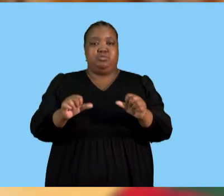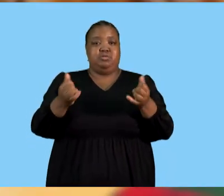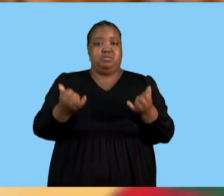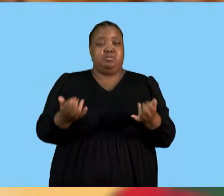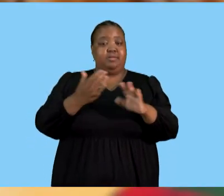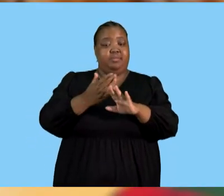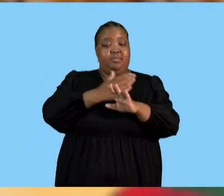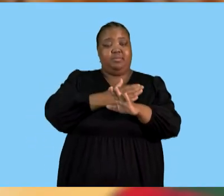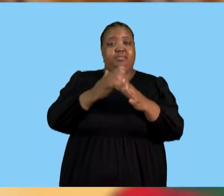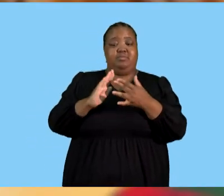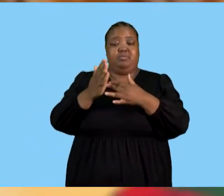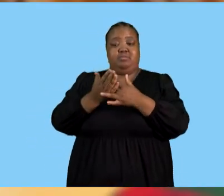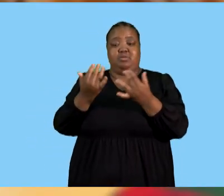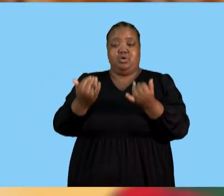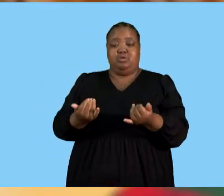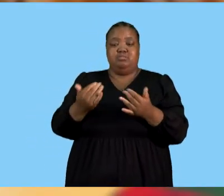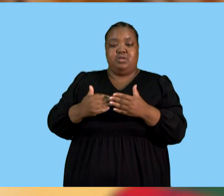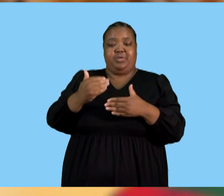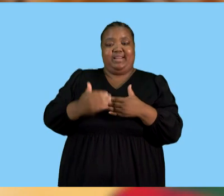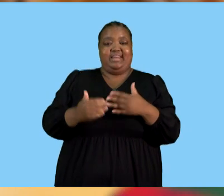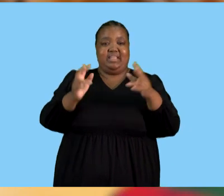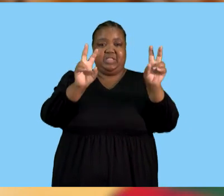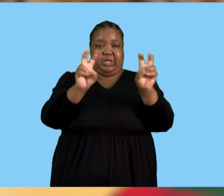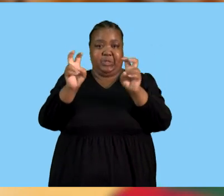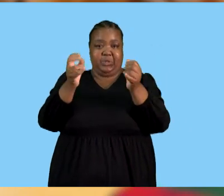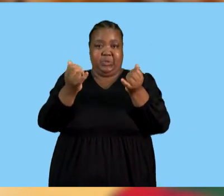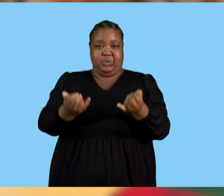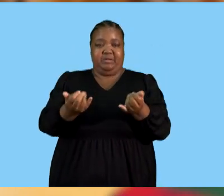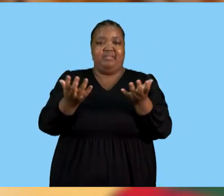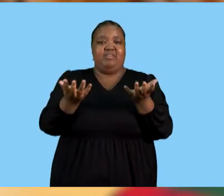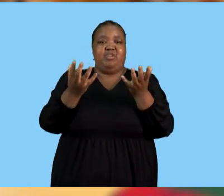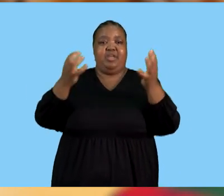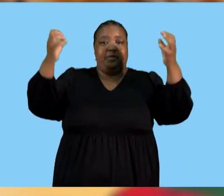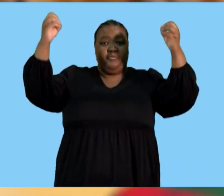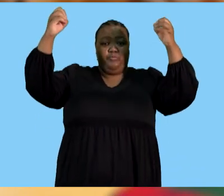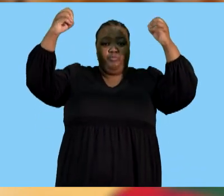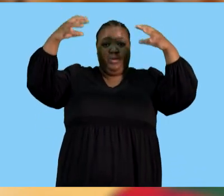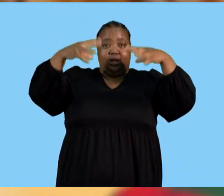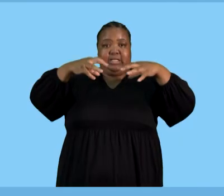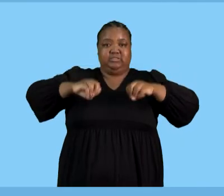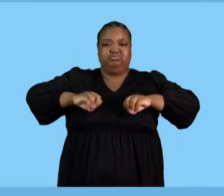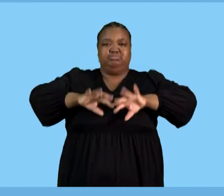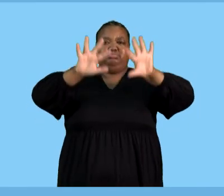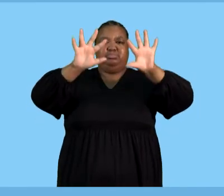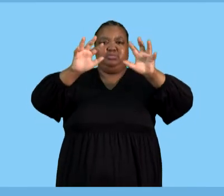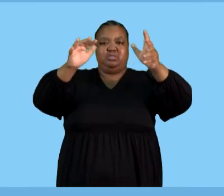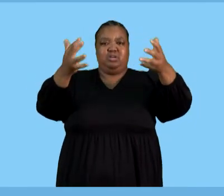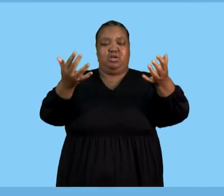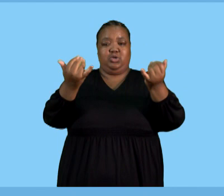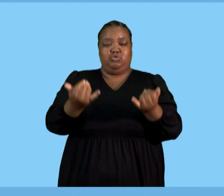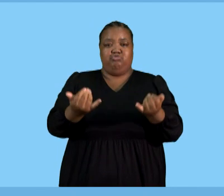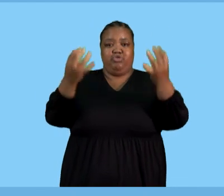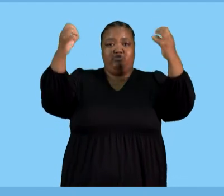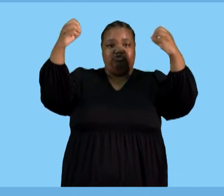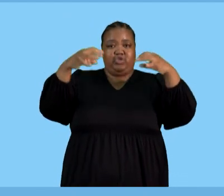Welcome back, learners. So now, as we have said before the ad break, we're moving on to our next concept, that being the reflection of light. So you're going to be